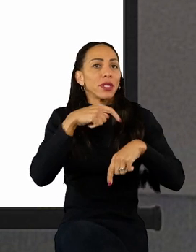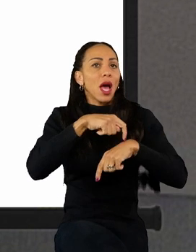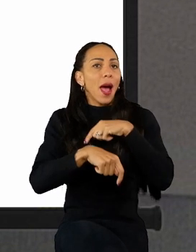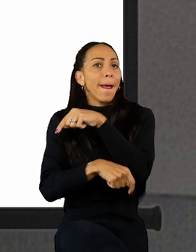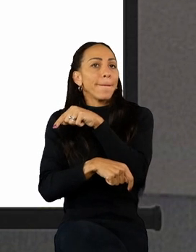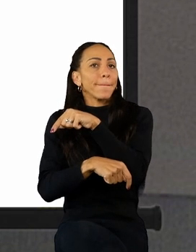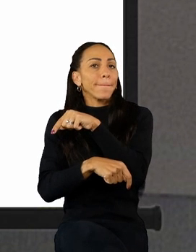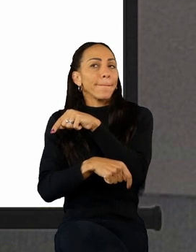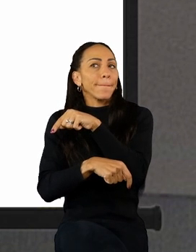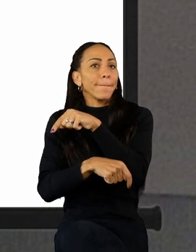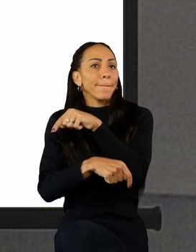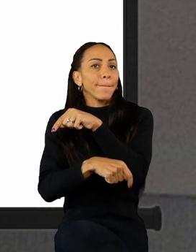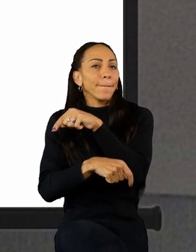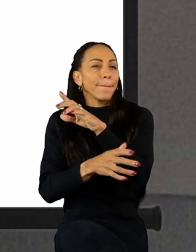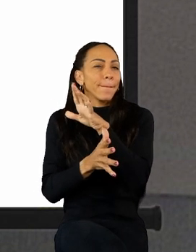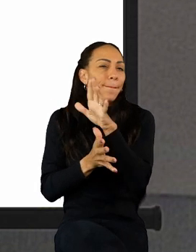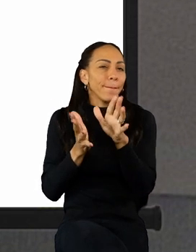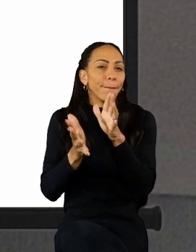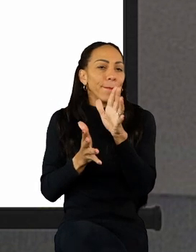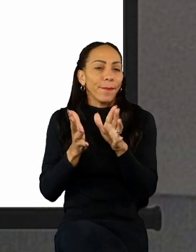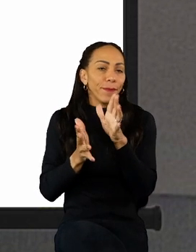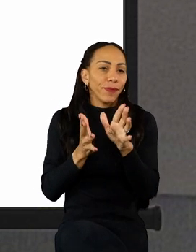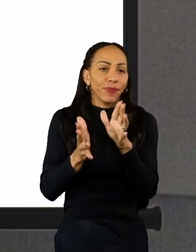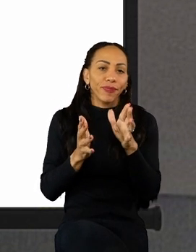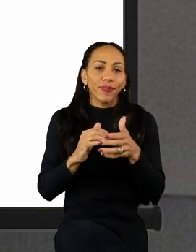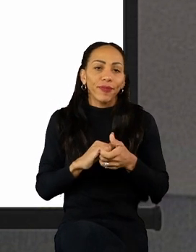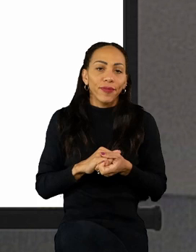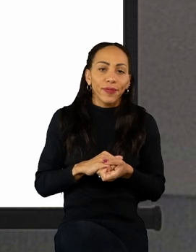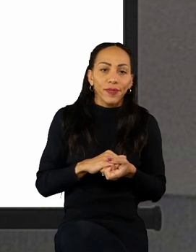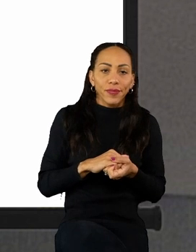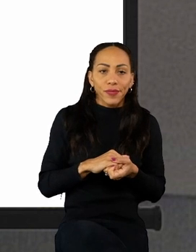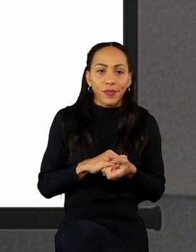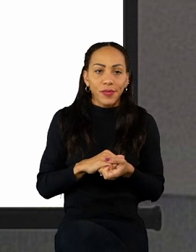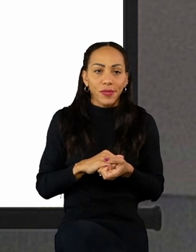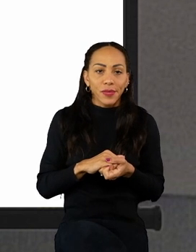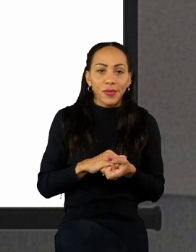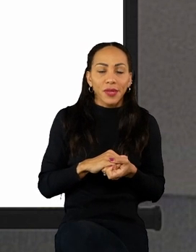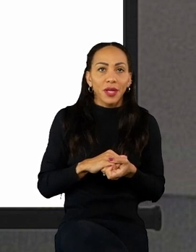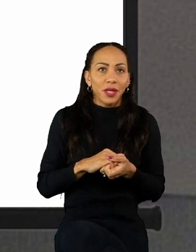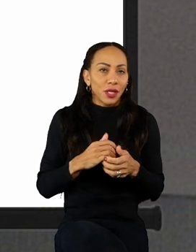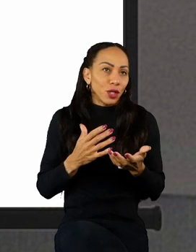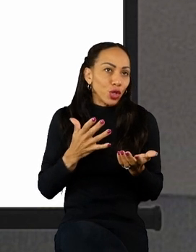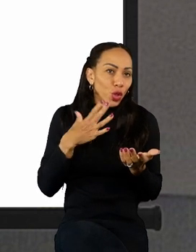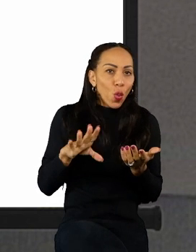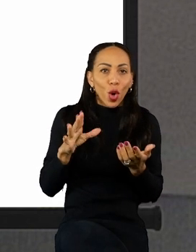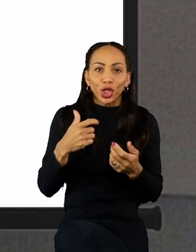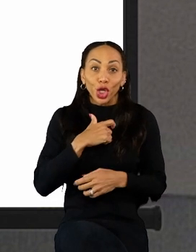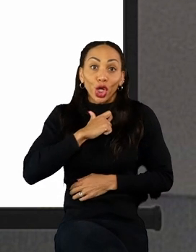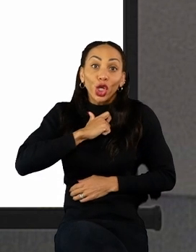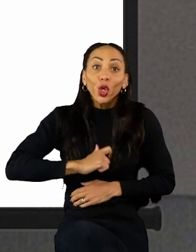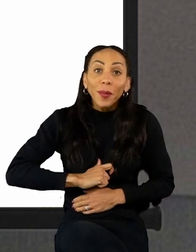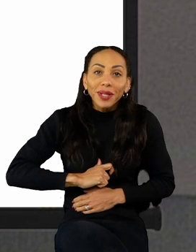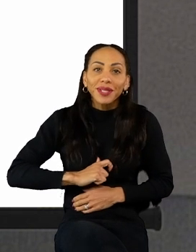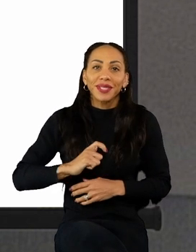that. And with those spaces for different humans to be present live in